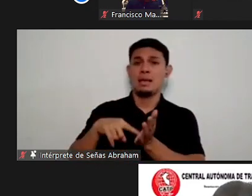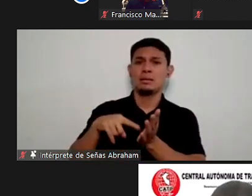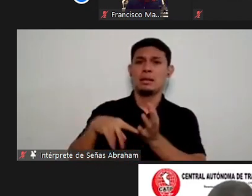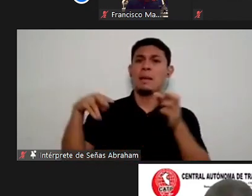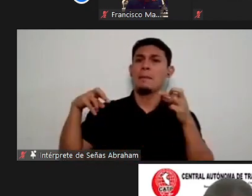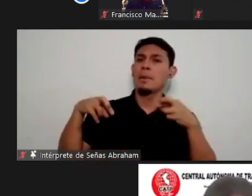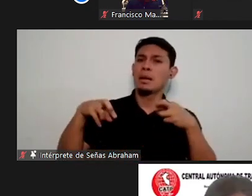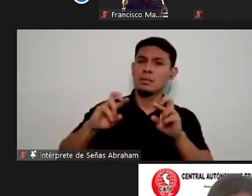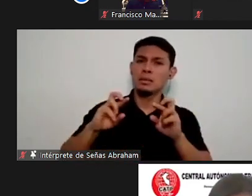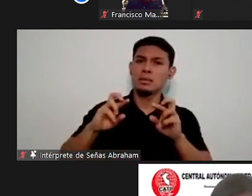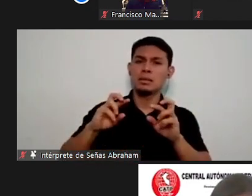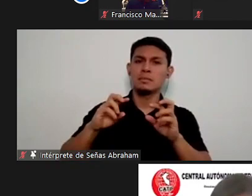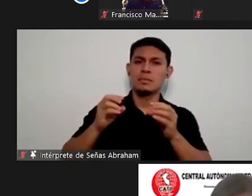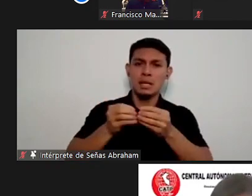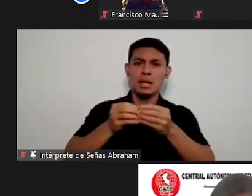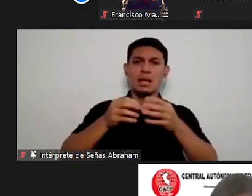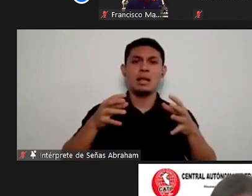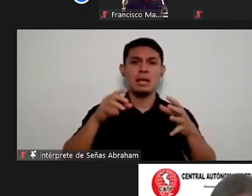plan